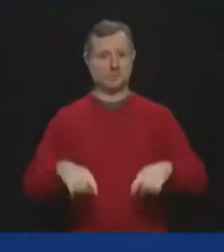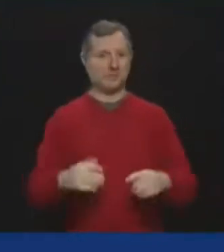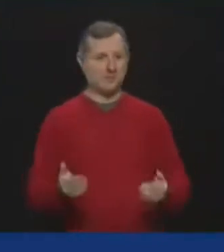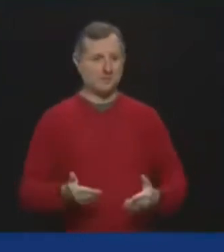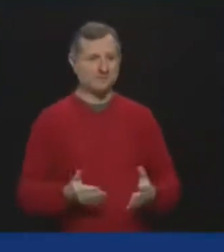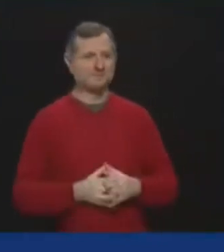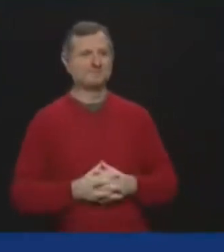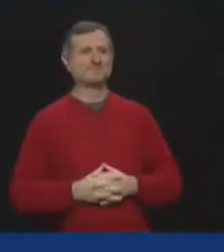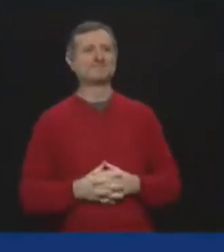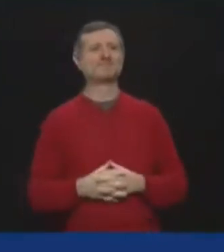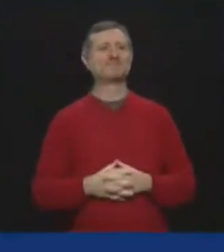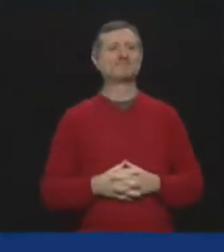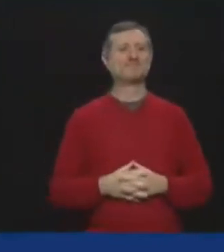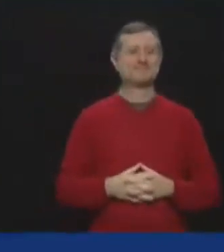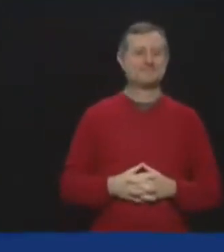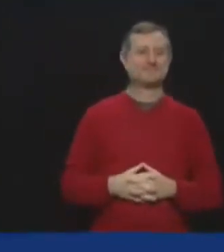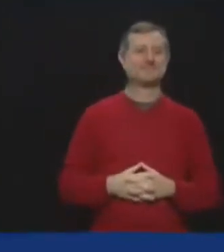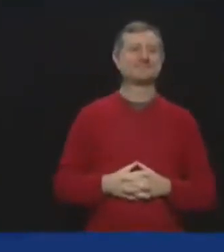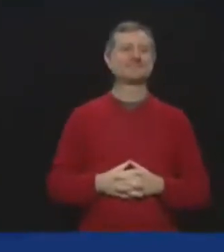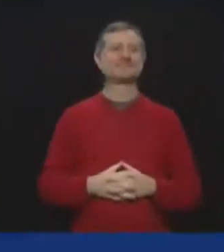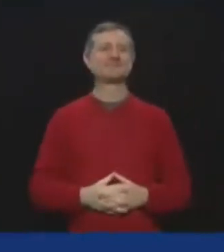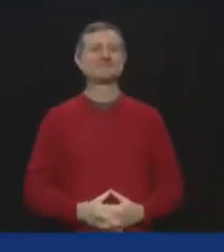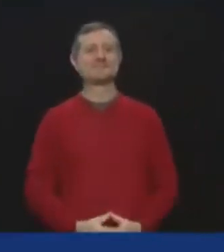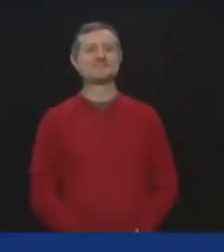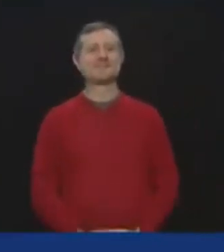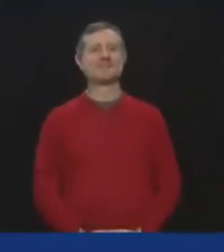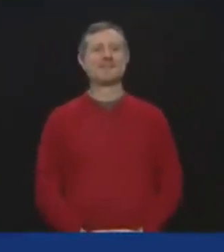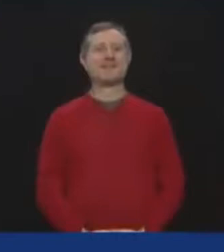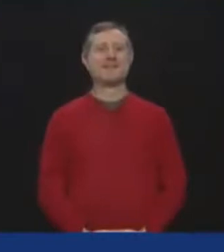you. Well said, Robin.